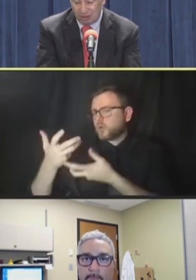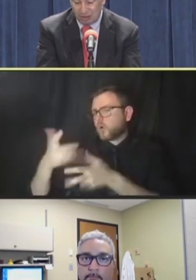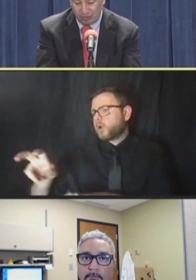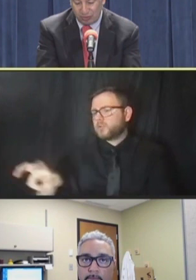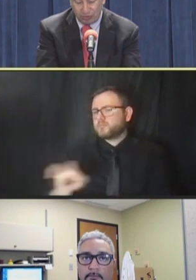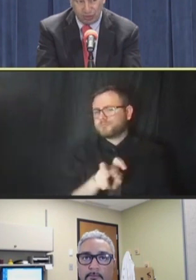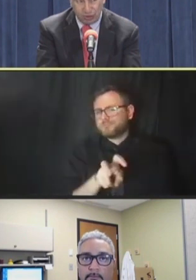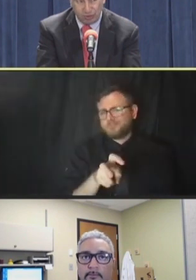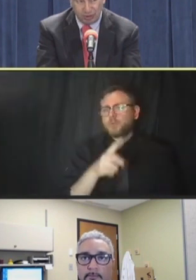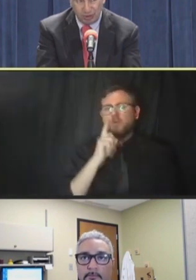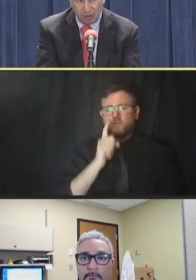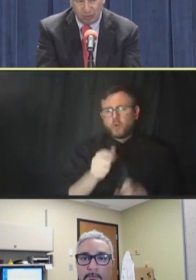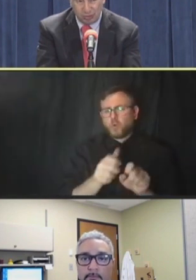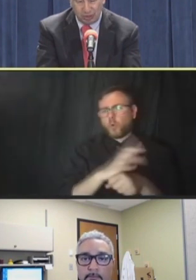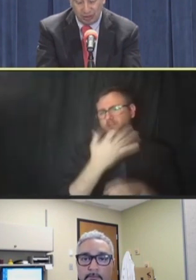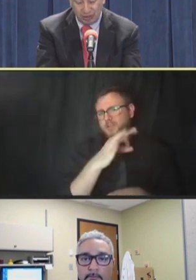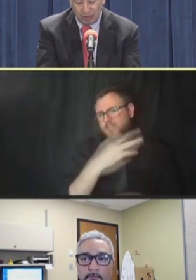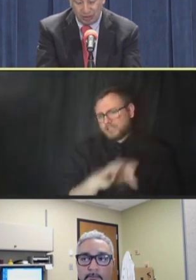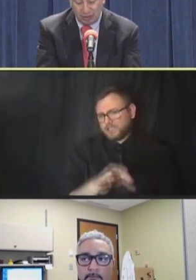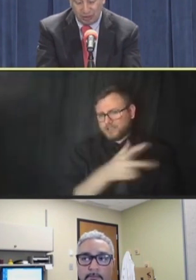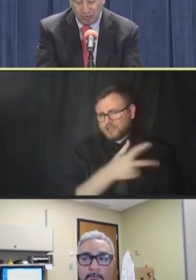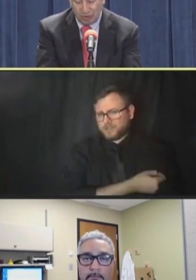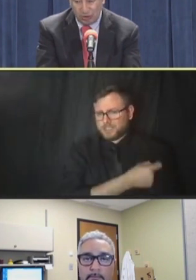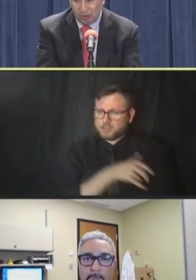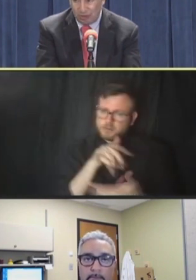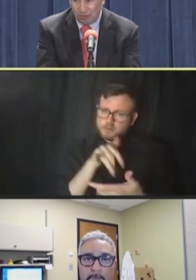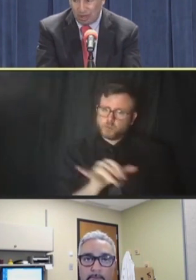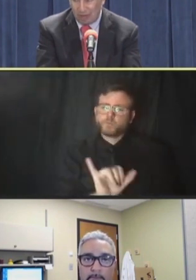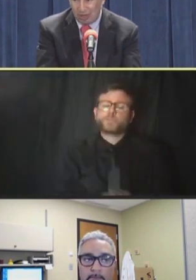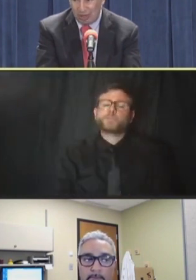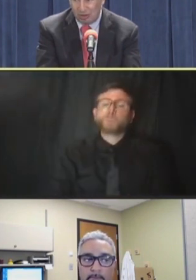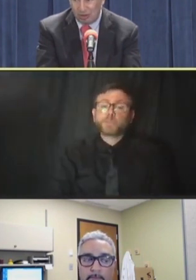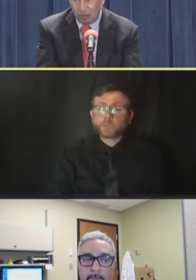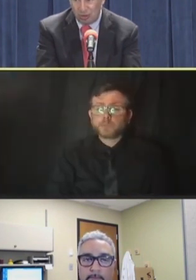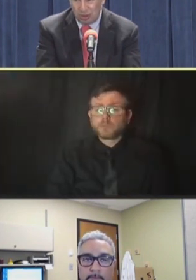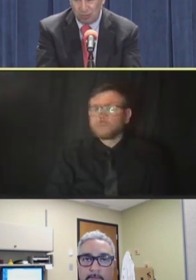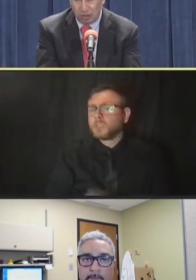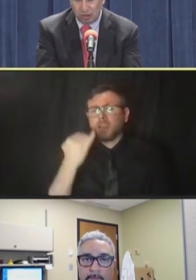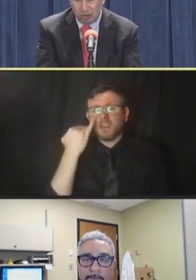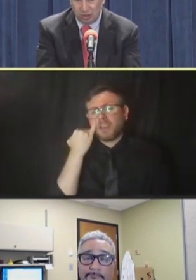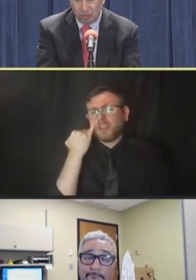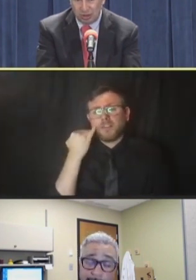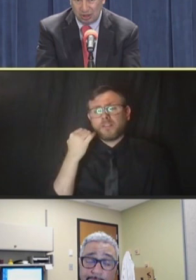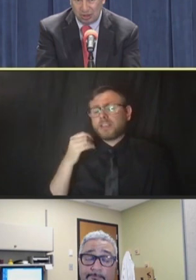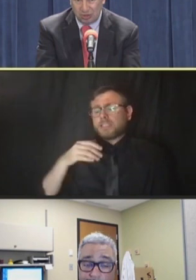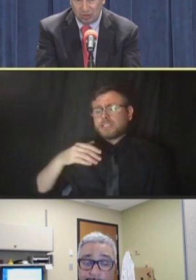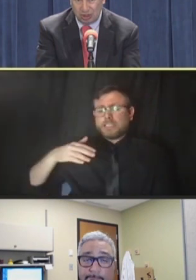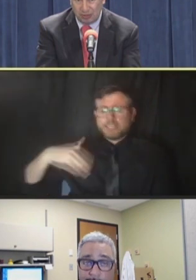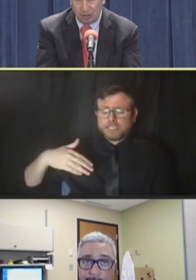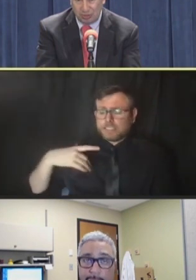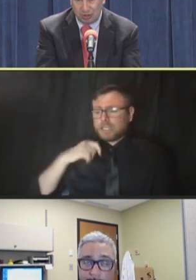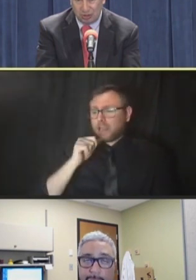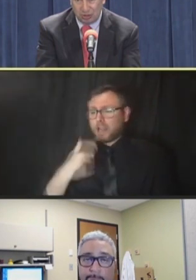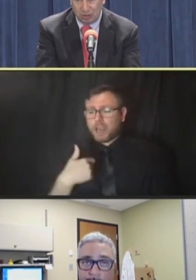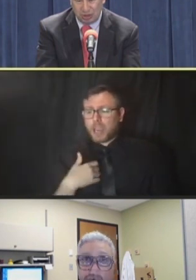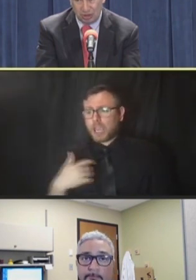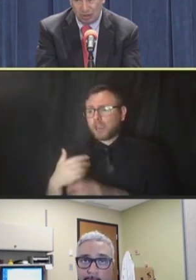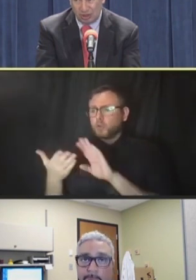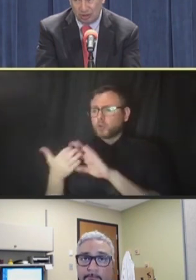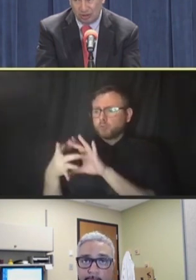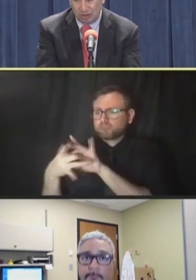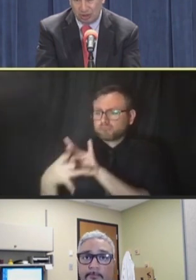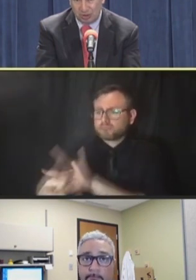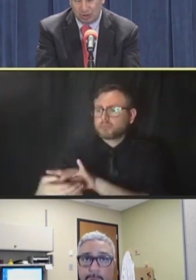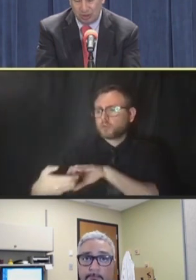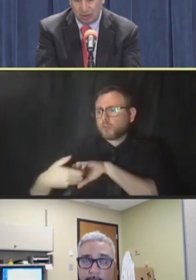studies for COVID. But if you haven't had those community partnerships and you don't have the community trust, it's going to take